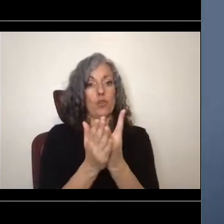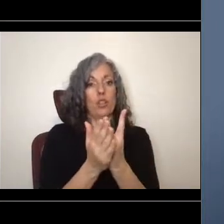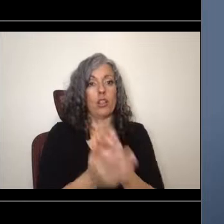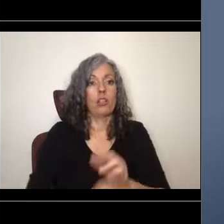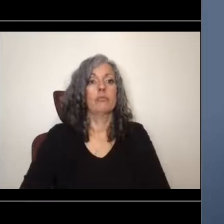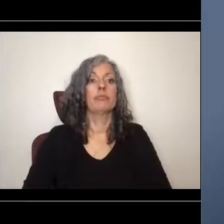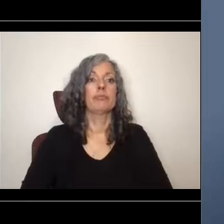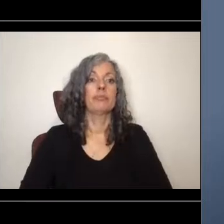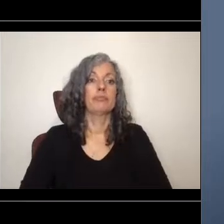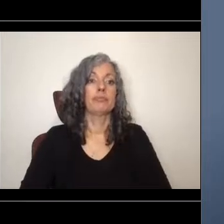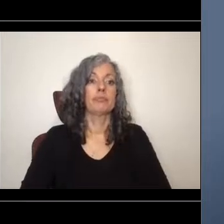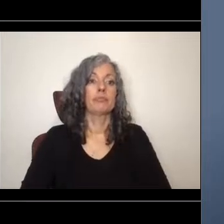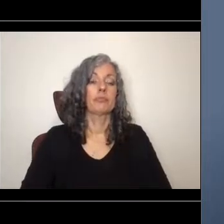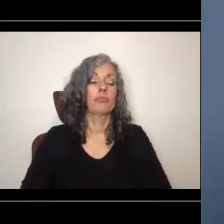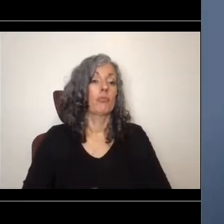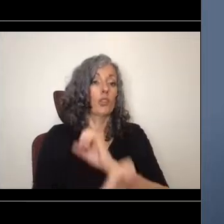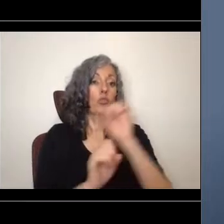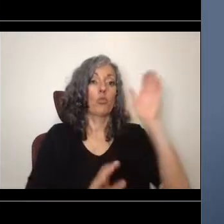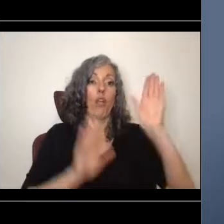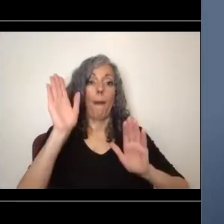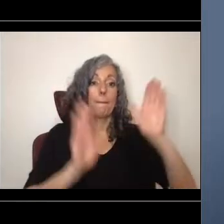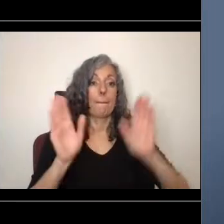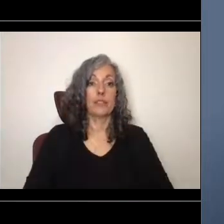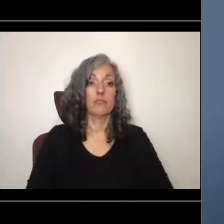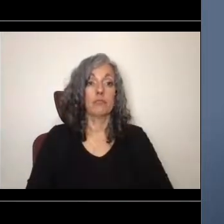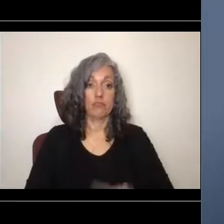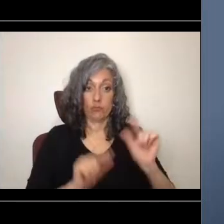have no public comment. Commissioners, do you want to make a motion?